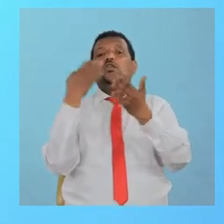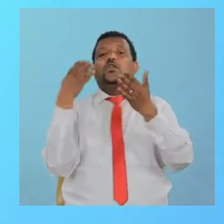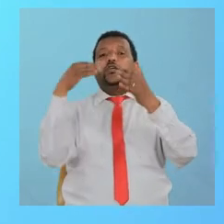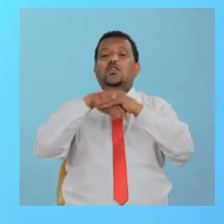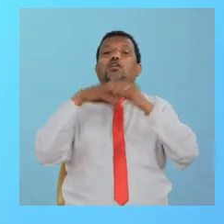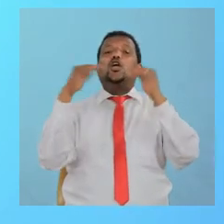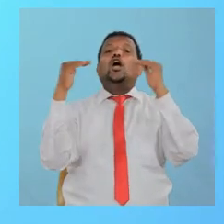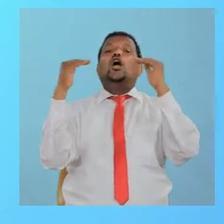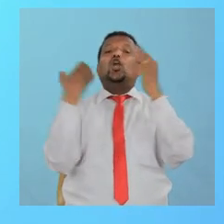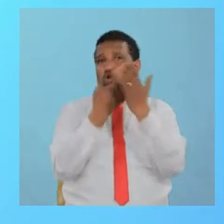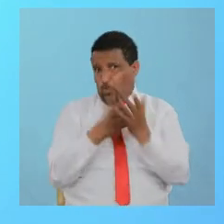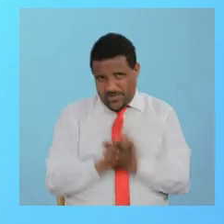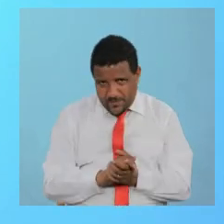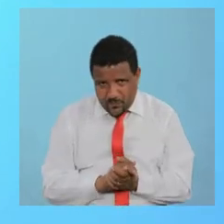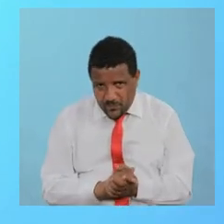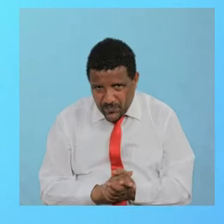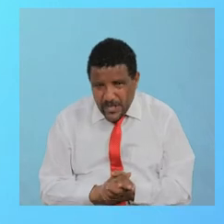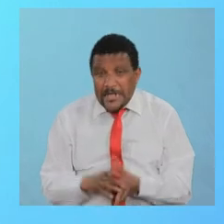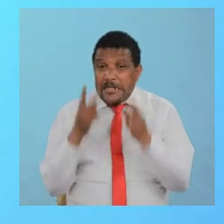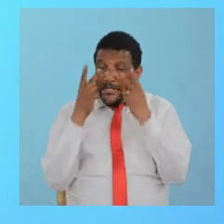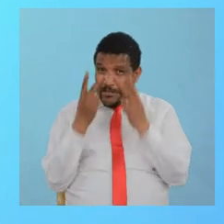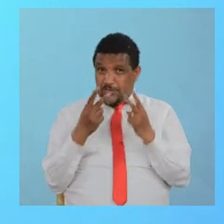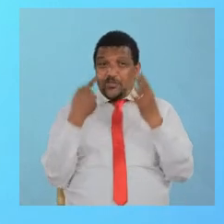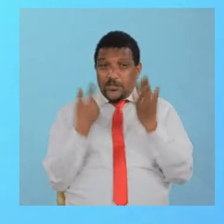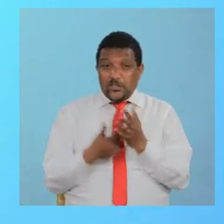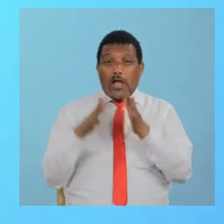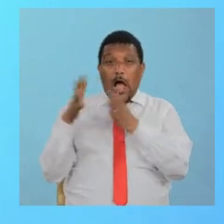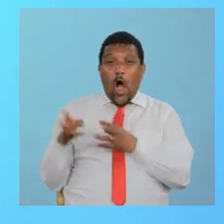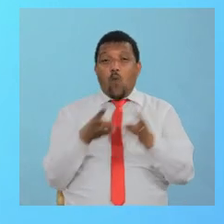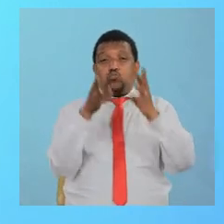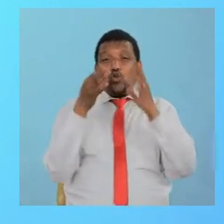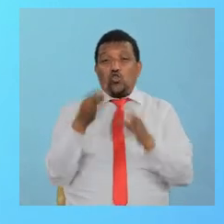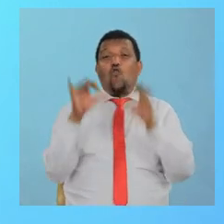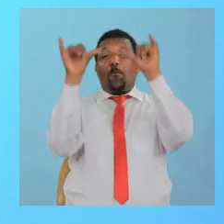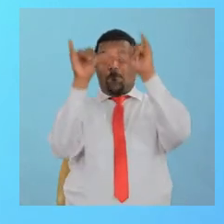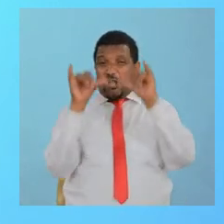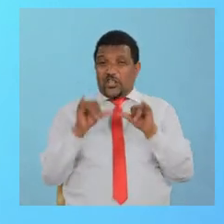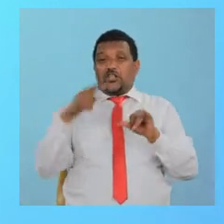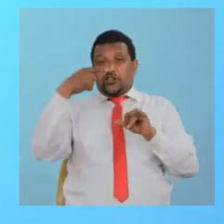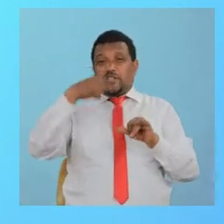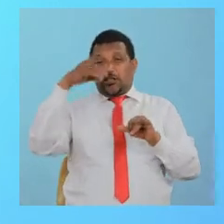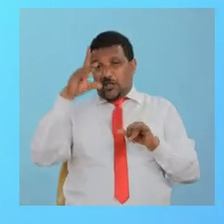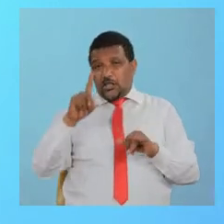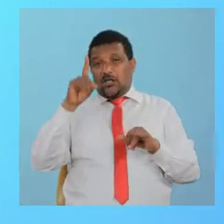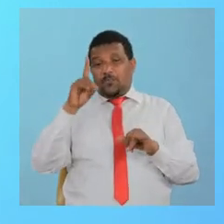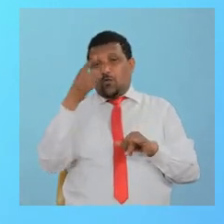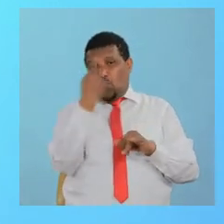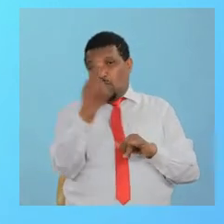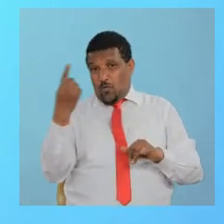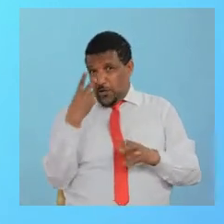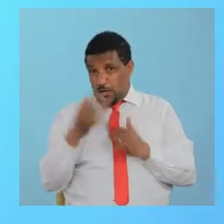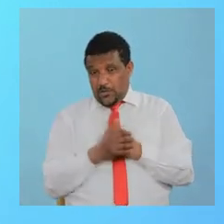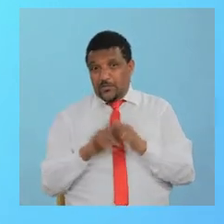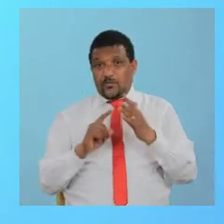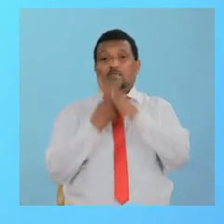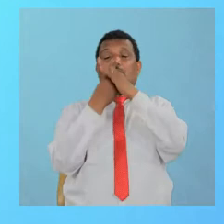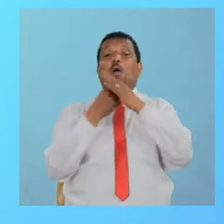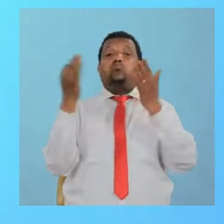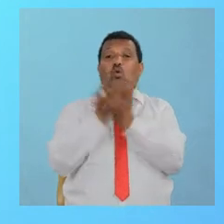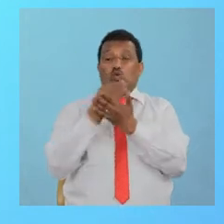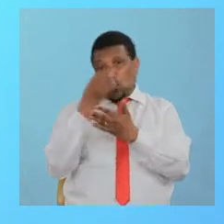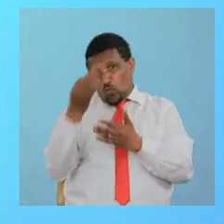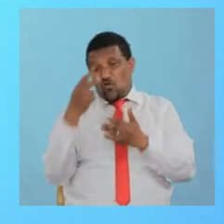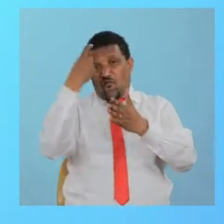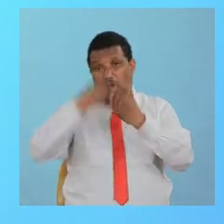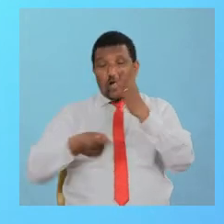economy. Now let's see these approaches of measuring GDP one by one. Let's start with the product